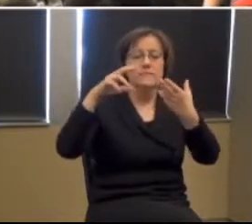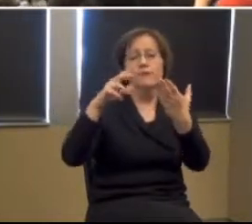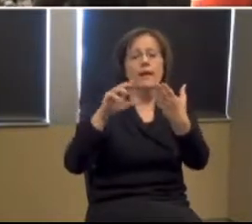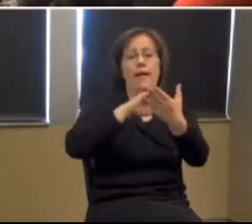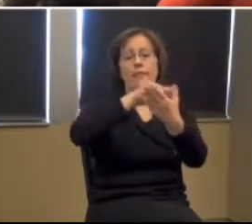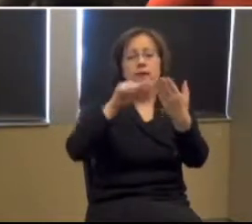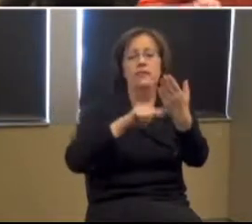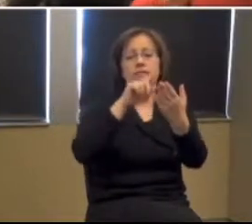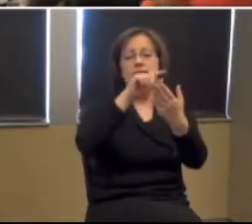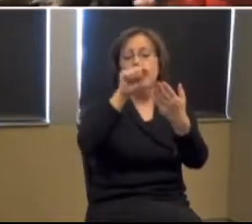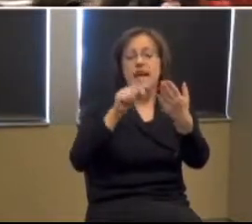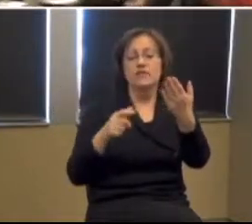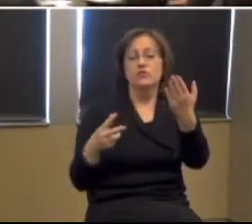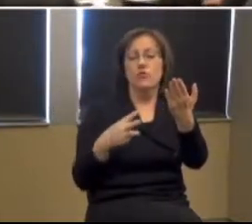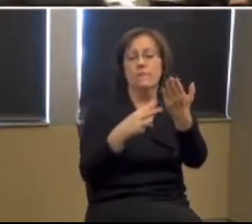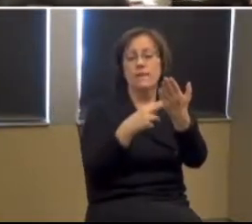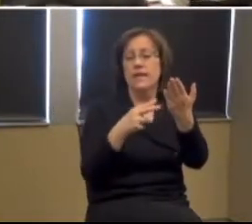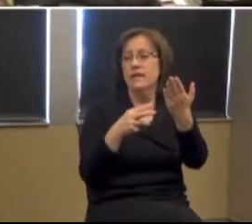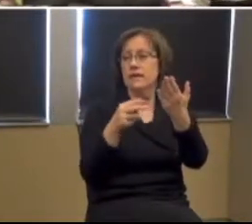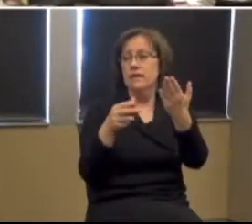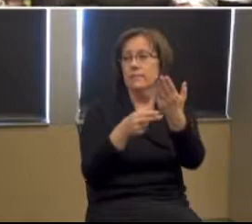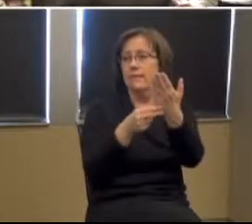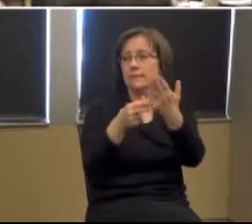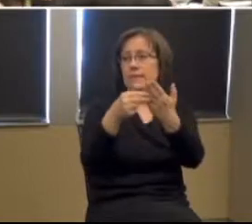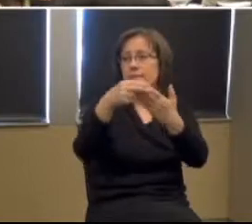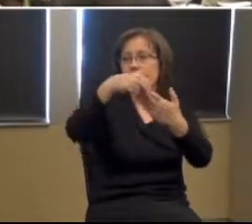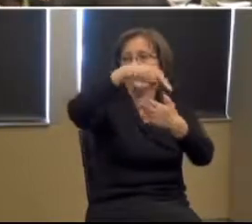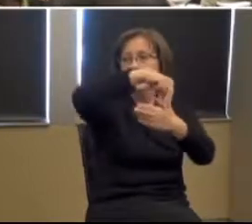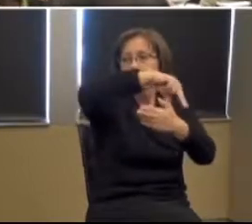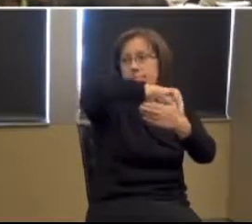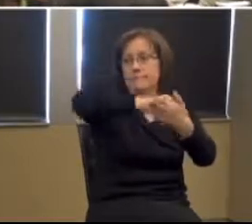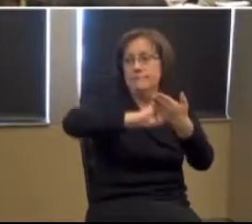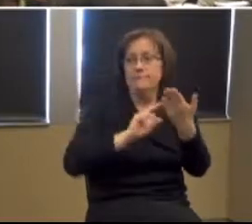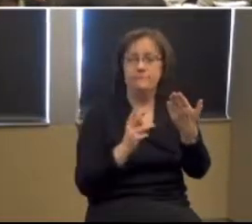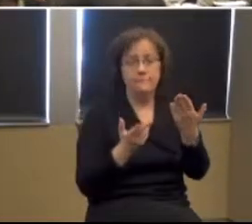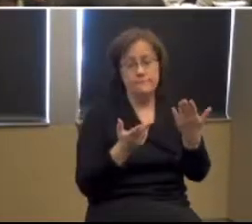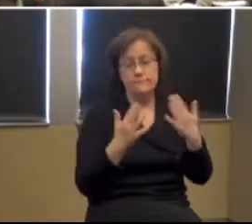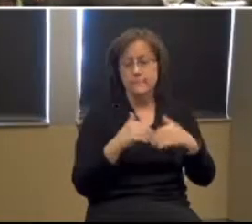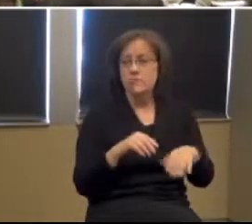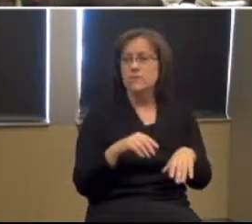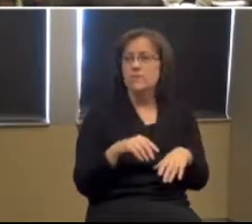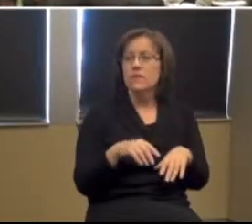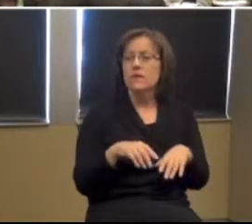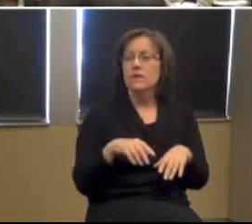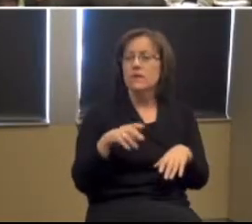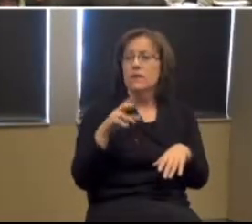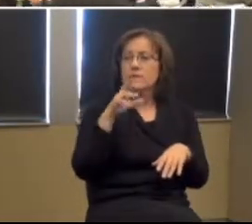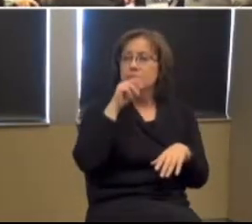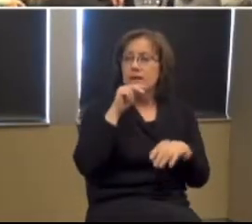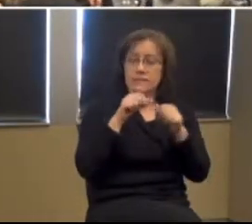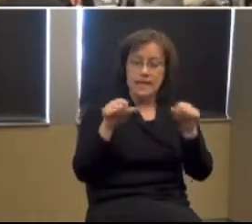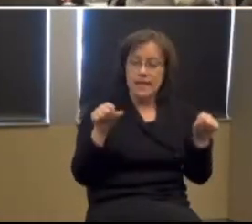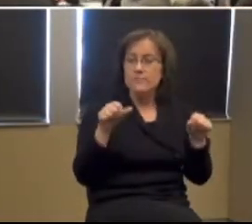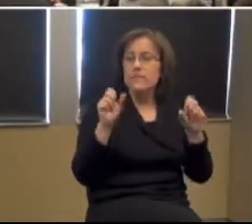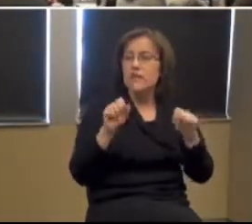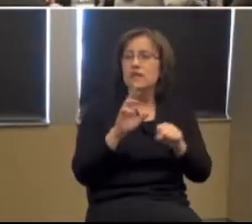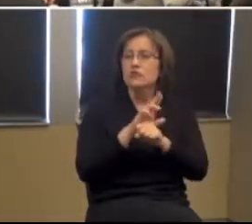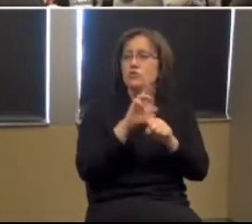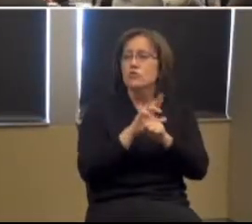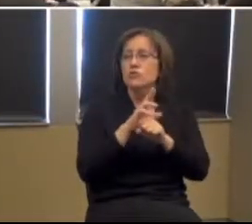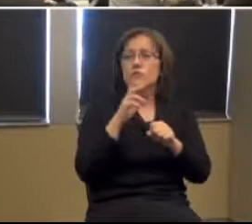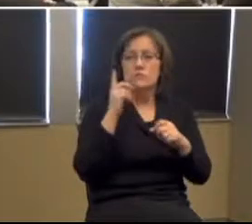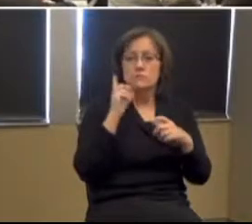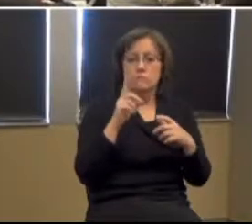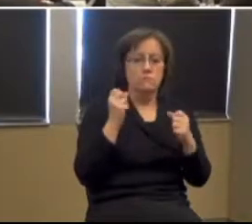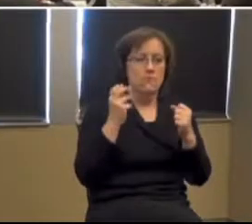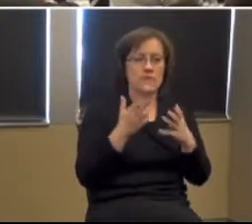While she's getting that, there's lots and lots of duct tape, and duct tape can be used for so many different things. It can be used to help set up